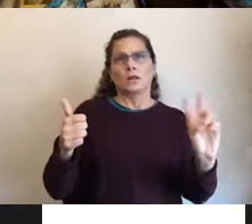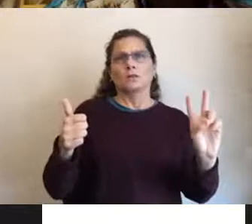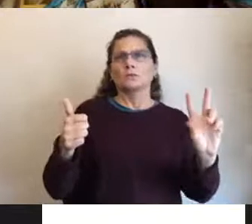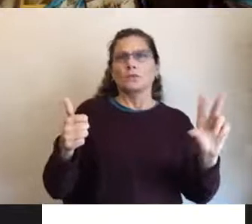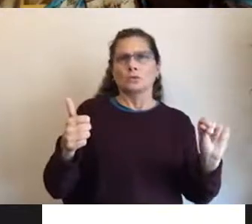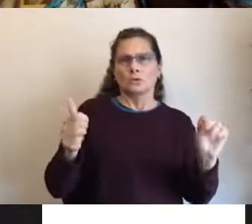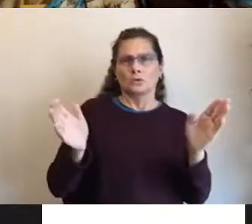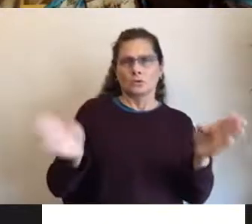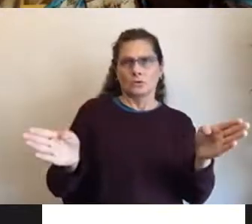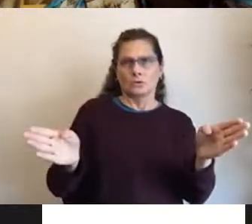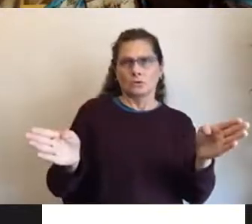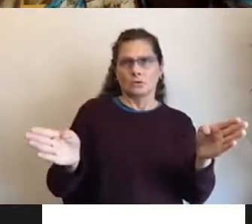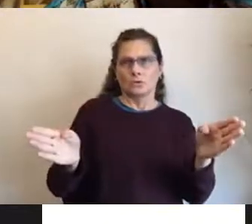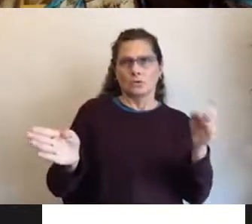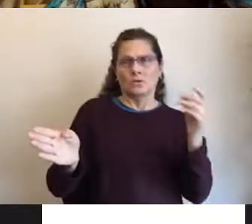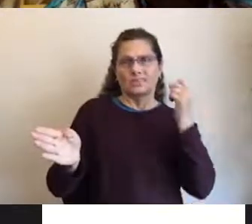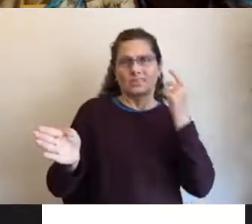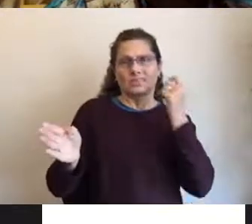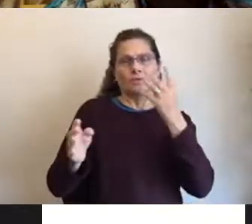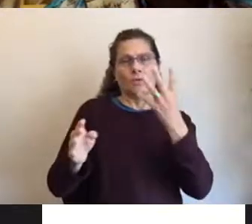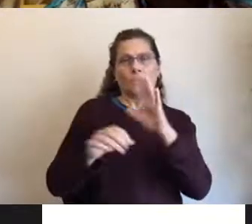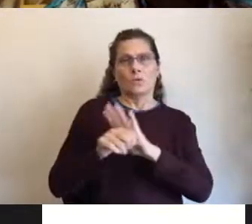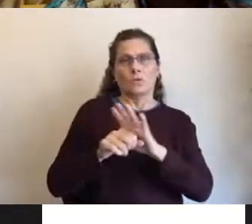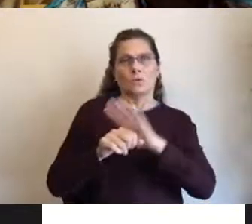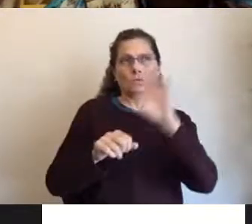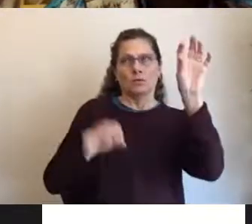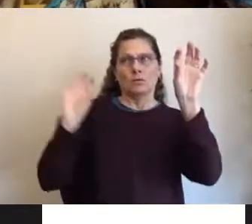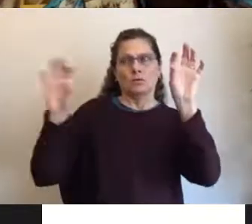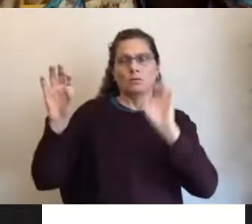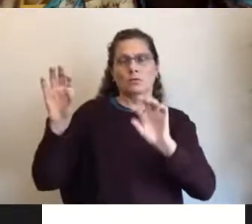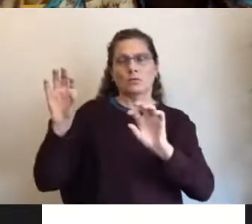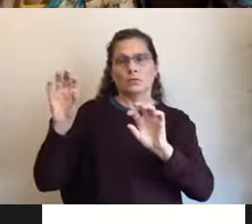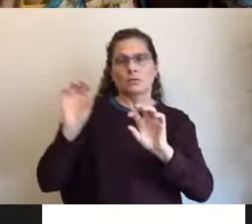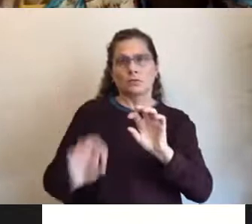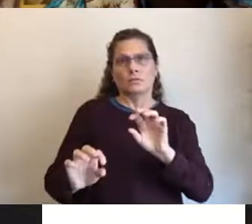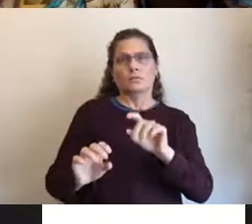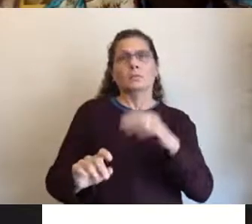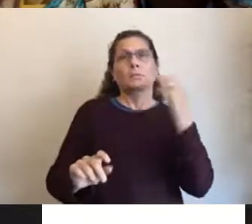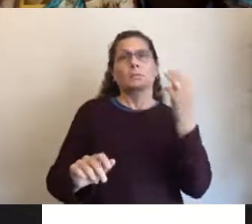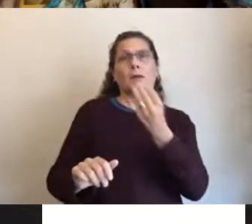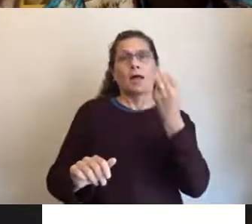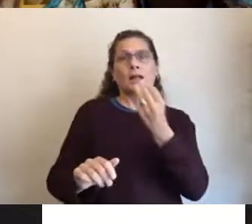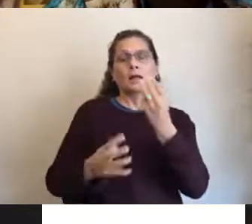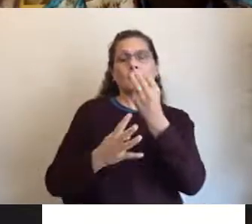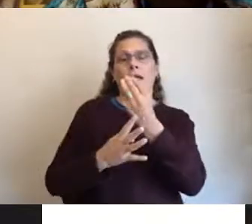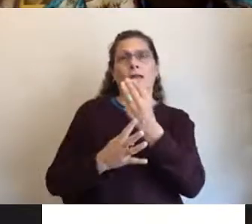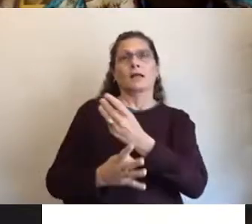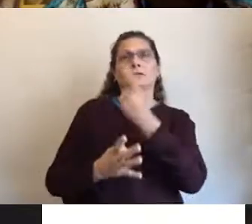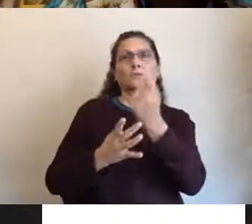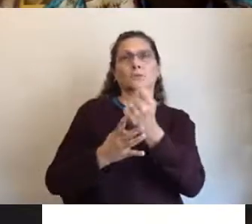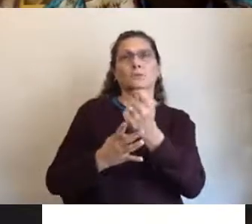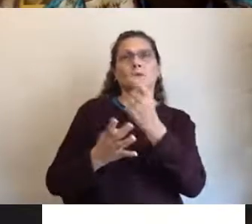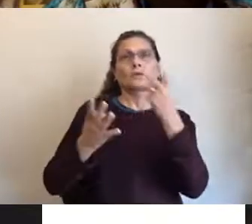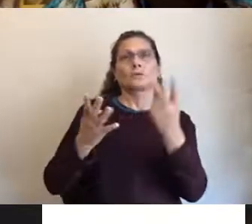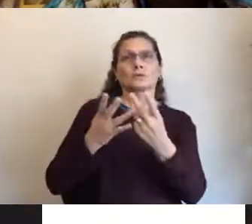are 4 total sites available for clinics: Monday, Tuesday, Wednesday, and Thursday, again,